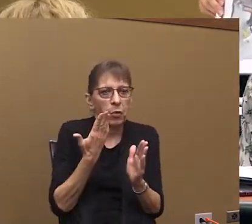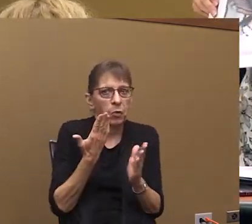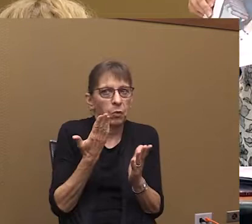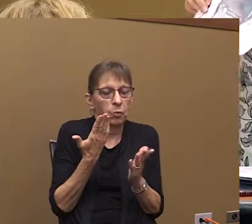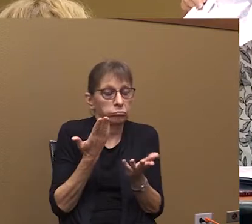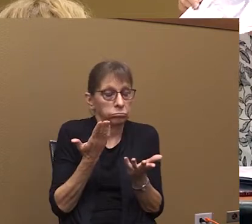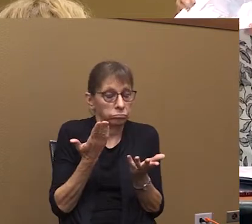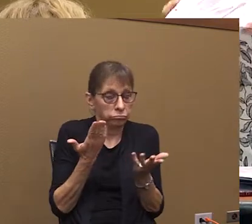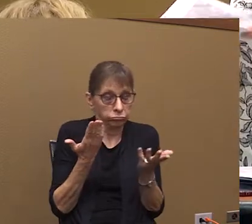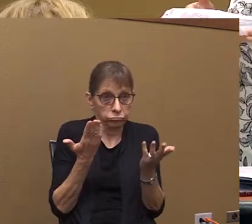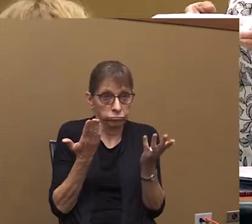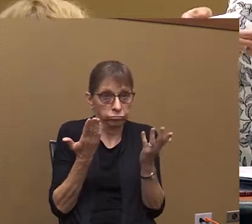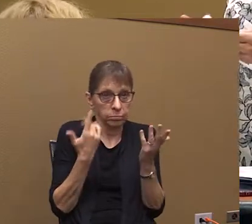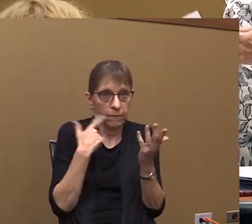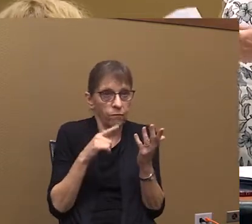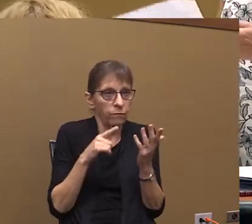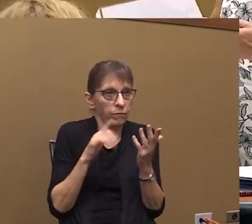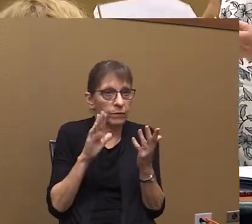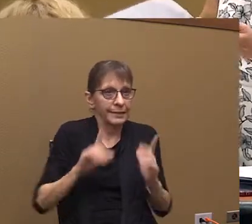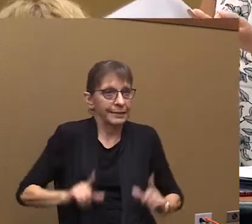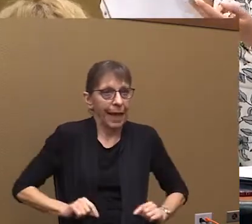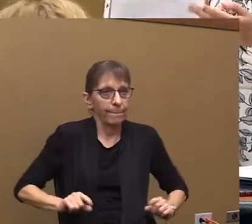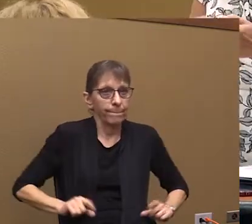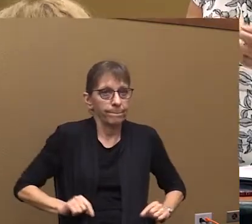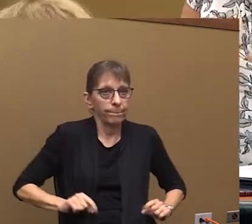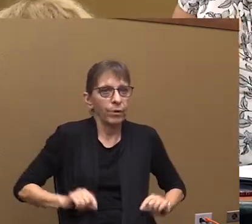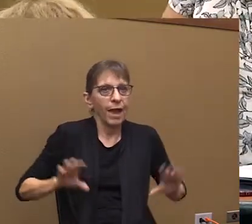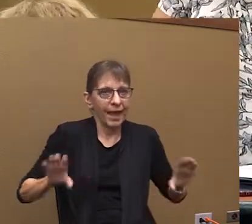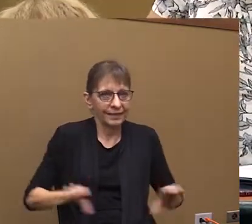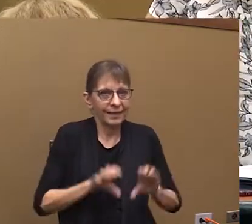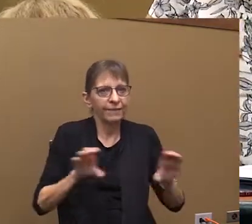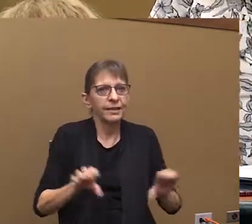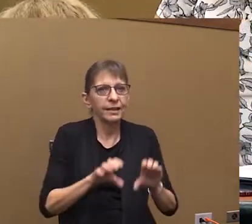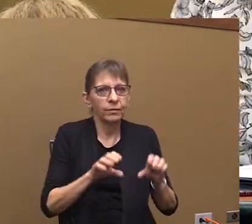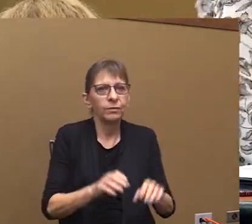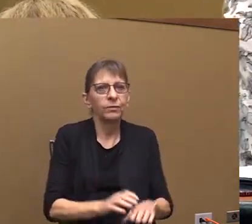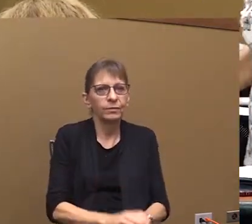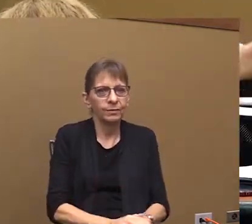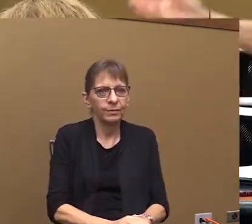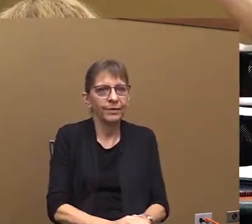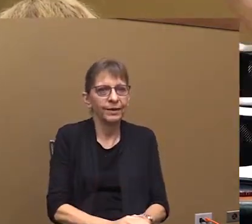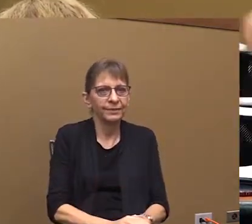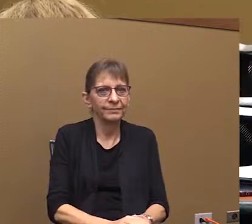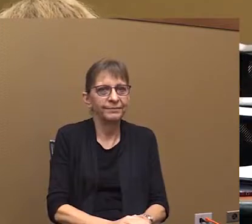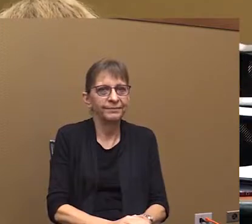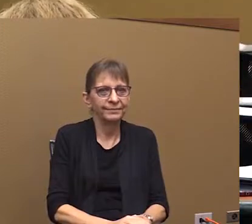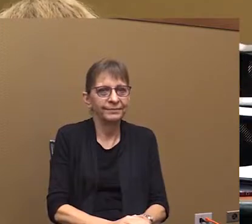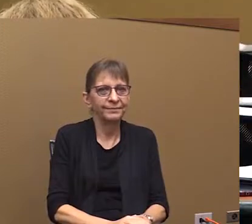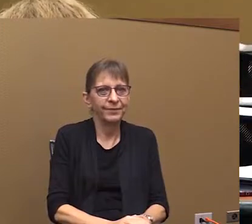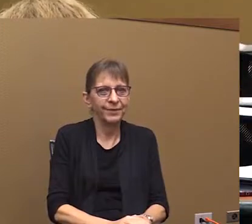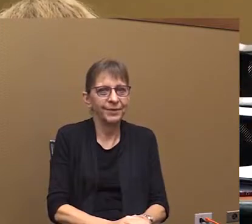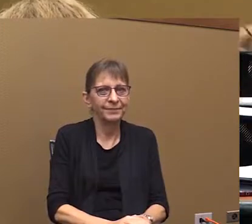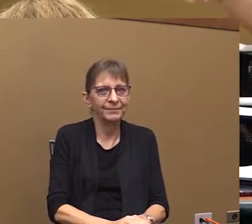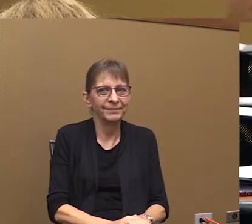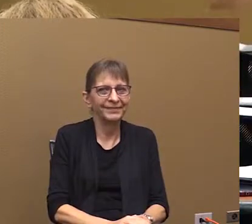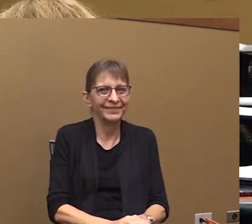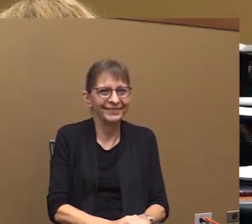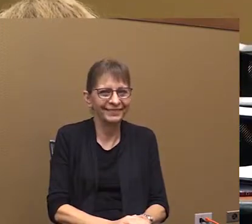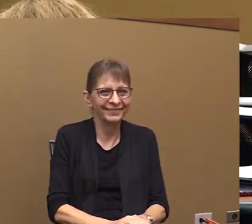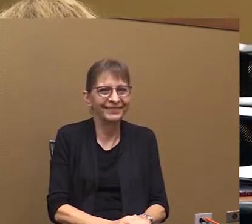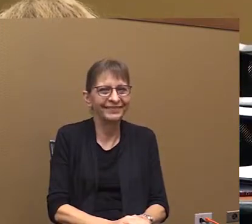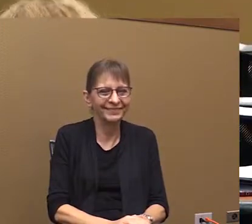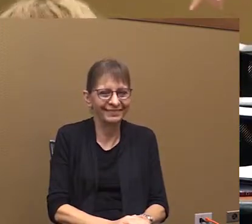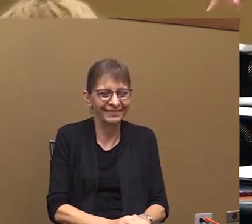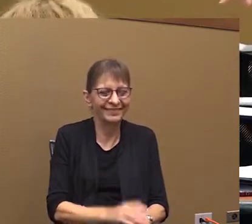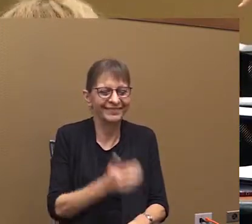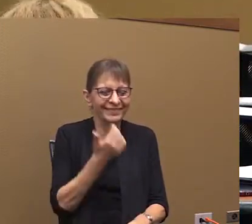for quick diapering activities, I don't know. But the baby seemed happy. Anybody